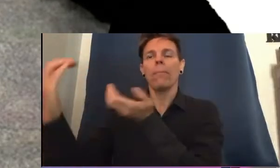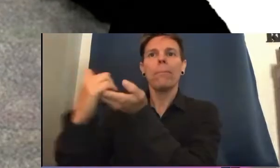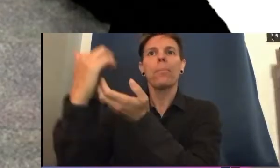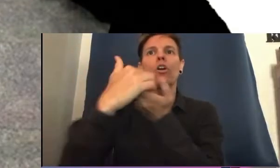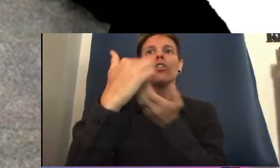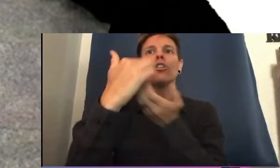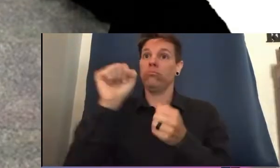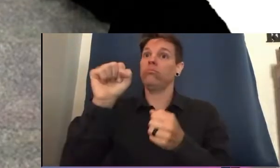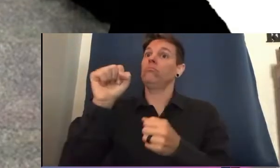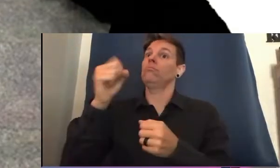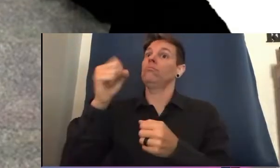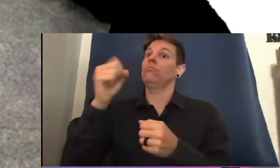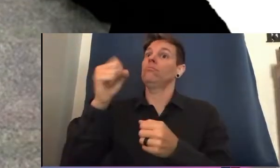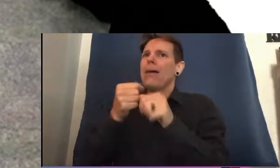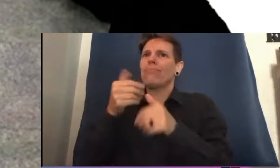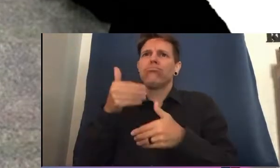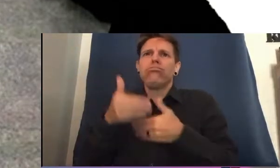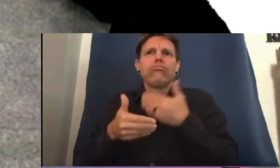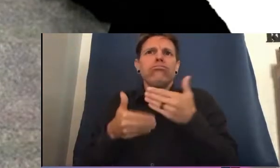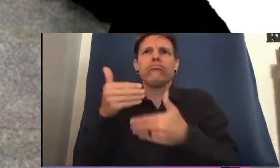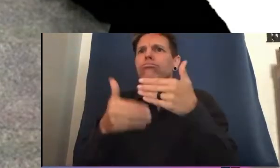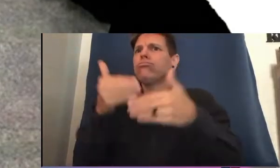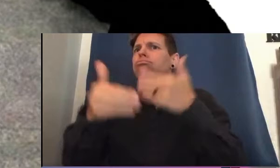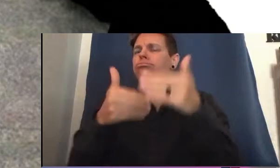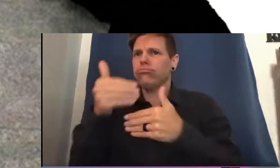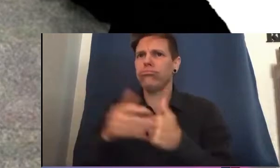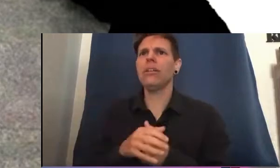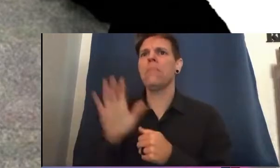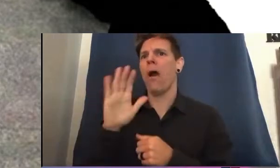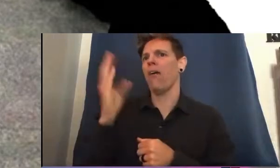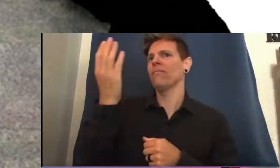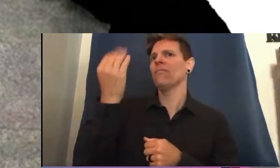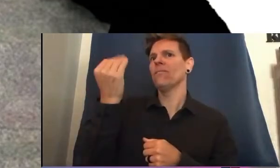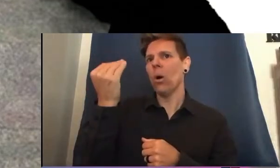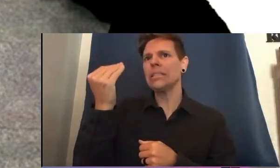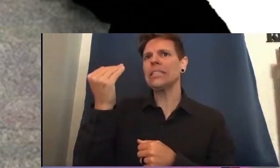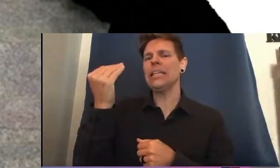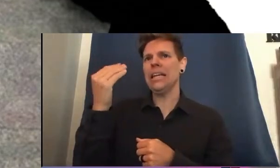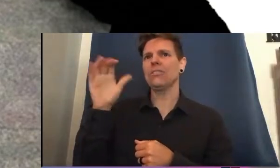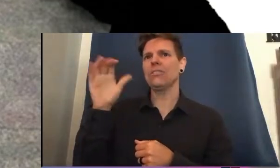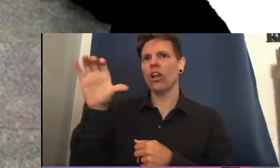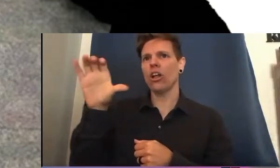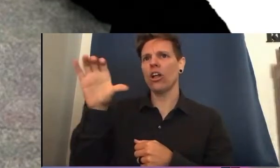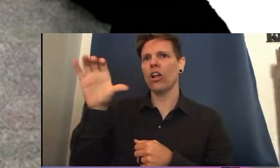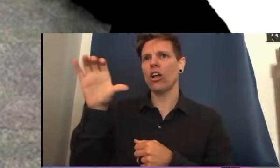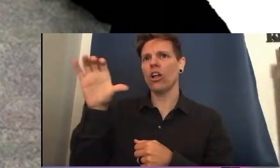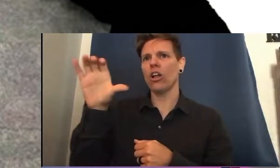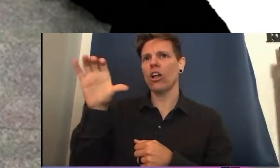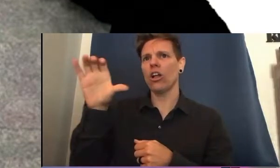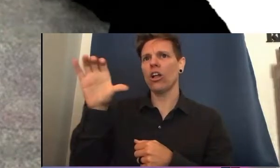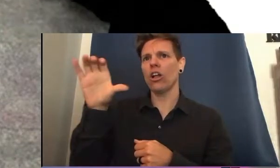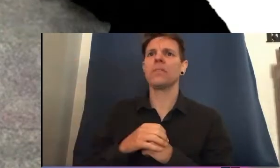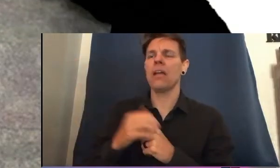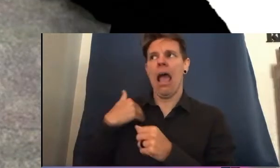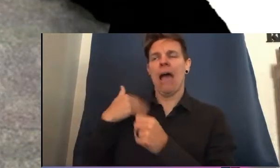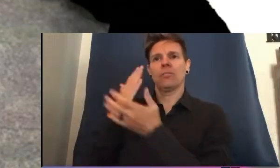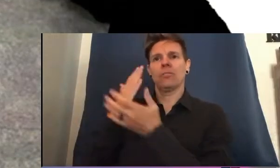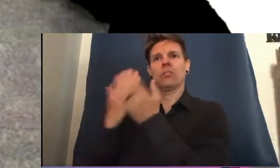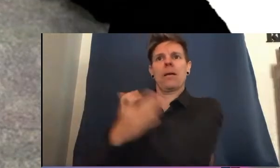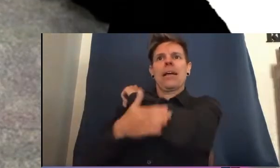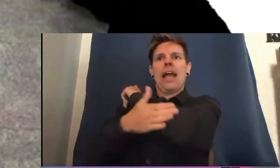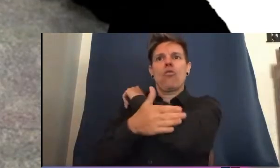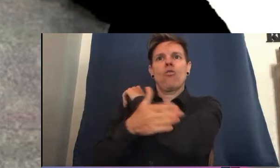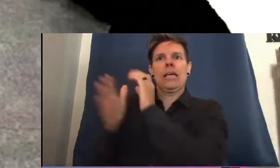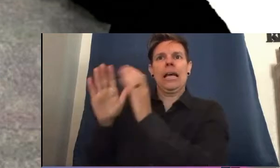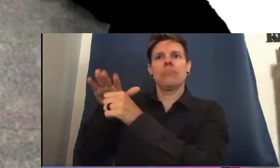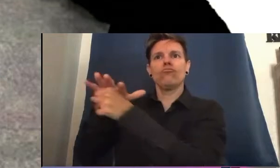In 2014, Colorado Springs was put on the map with Palo Alto, California, and Fairfax, Virginia, which are the